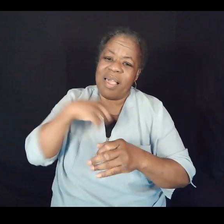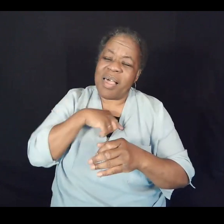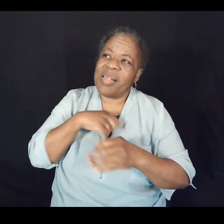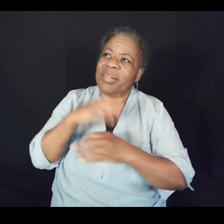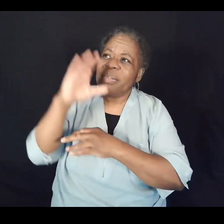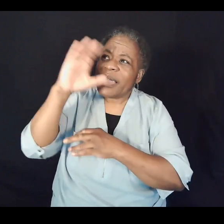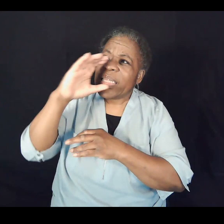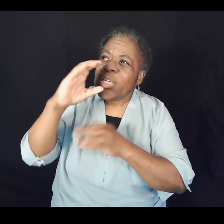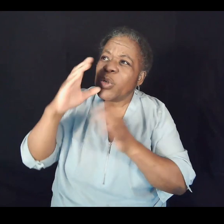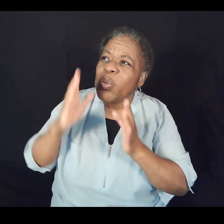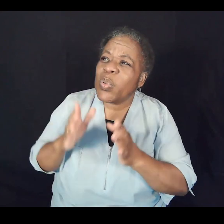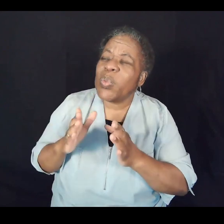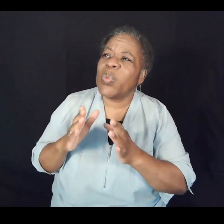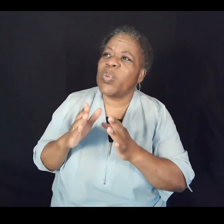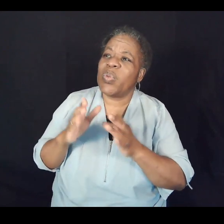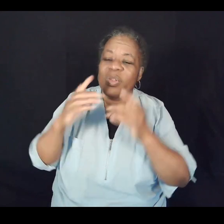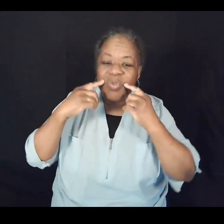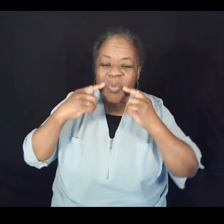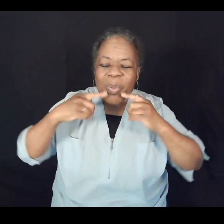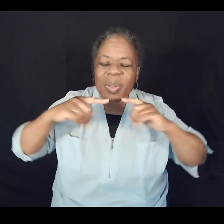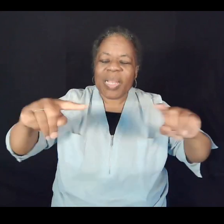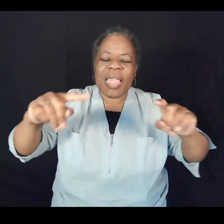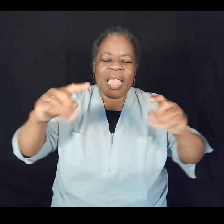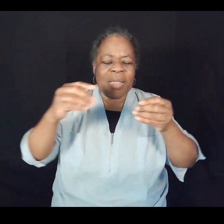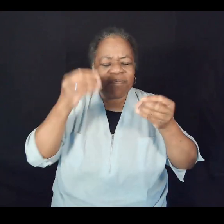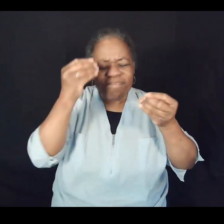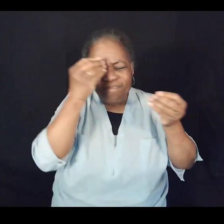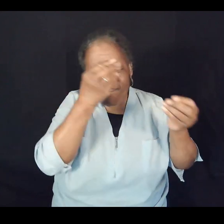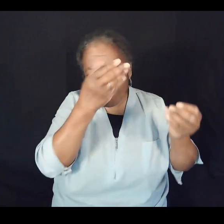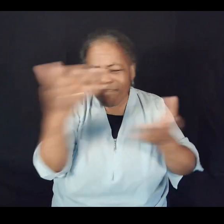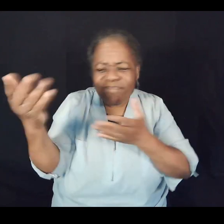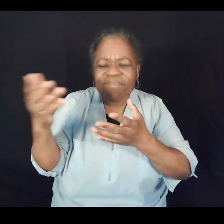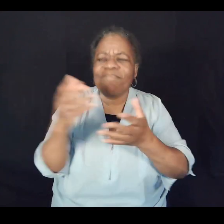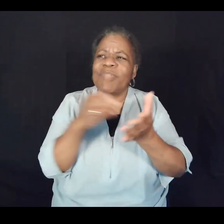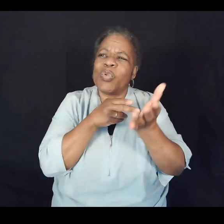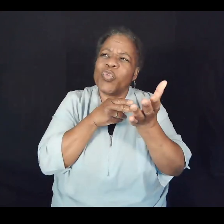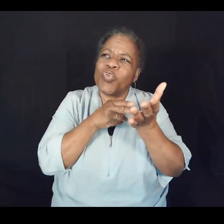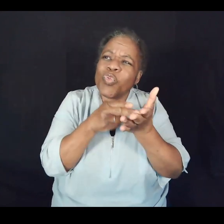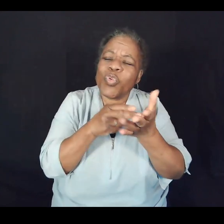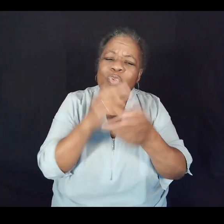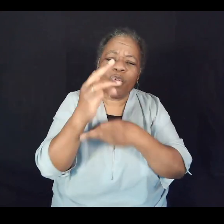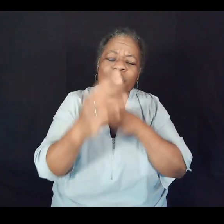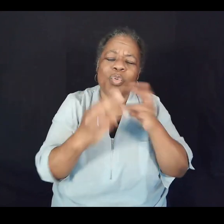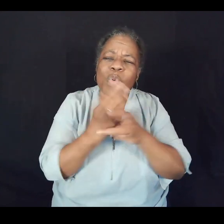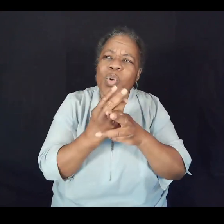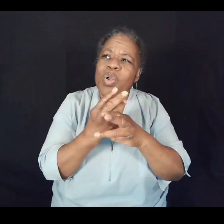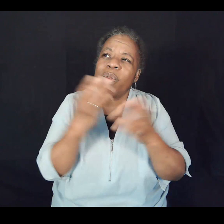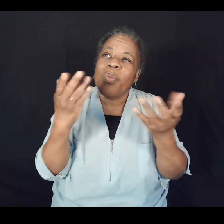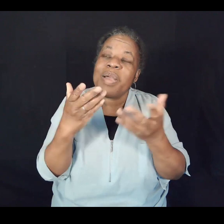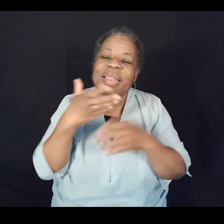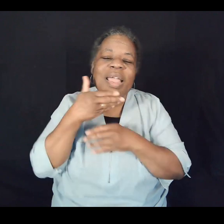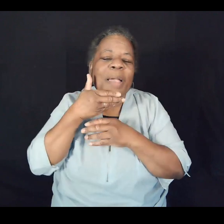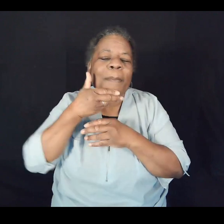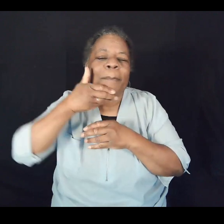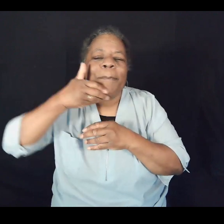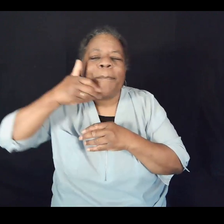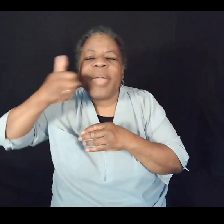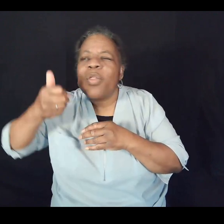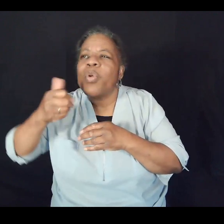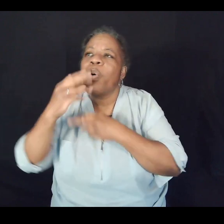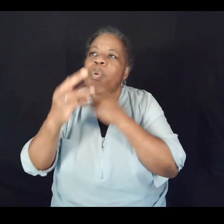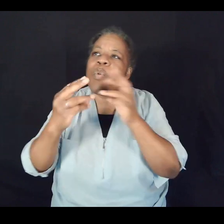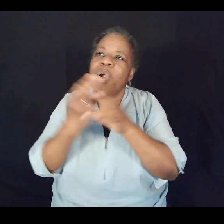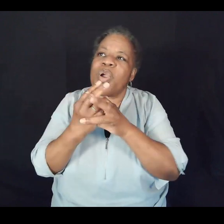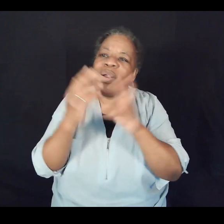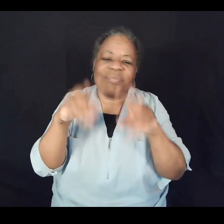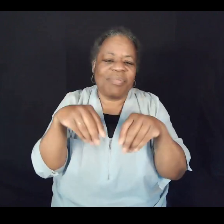to proclaim this truth to the world around us, that a better and incredible world is available to